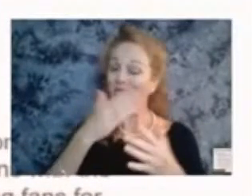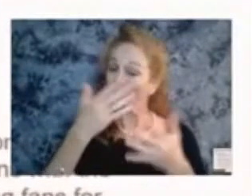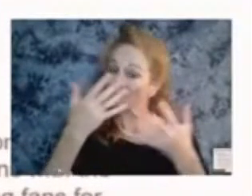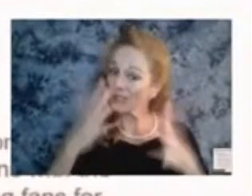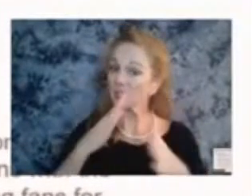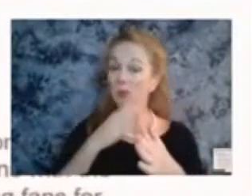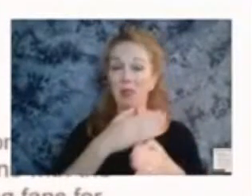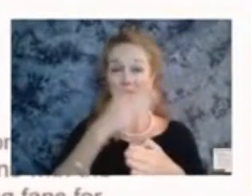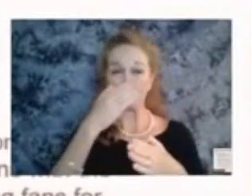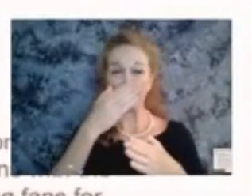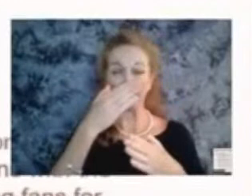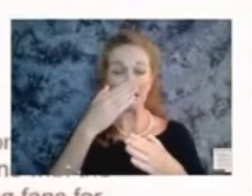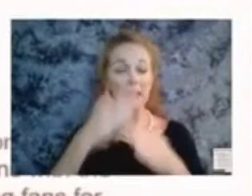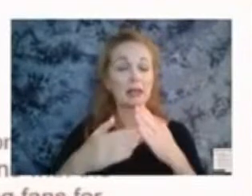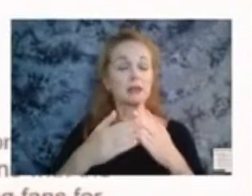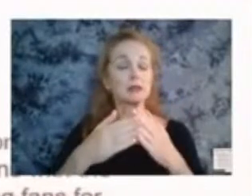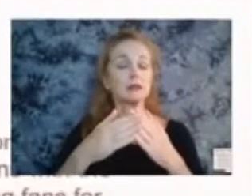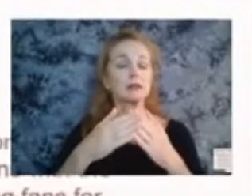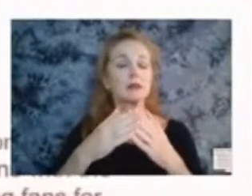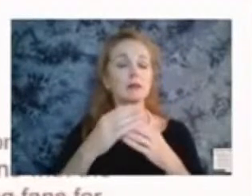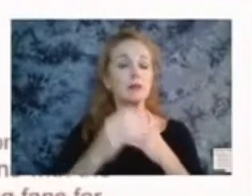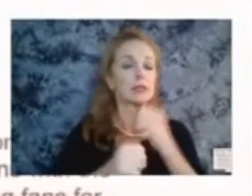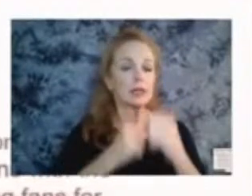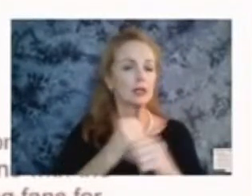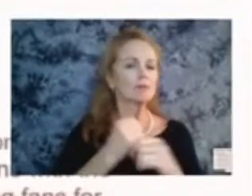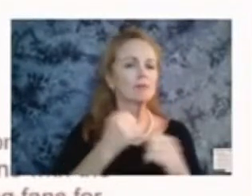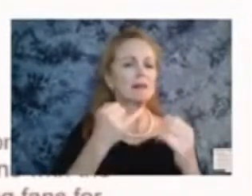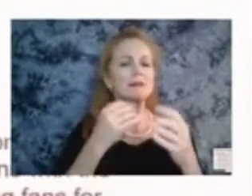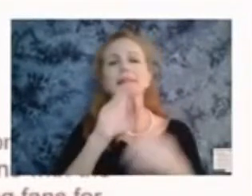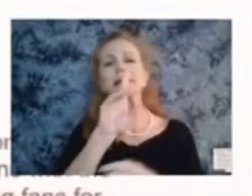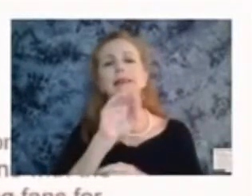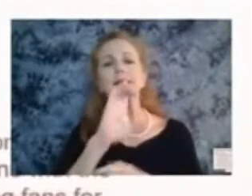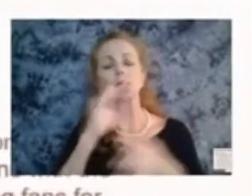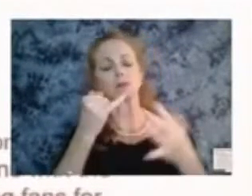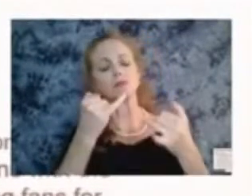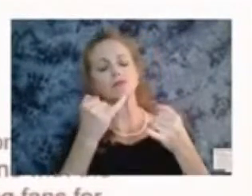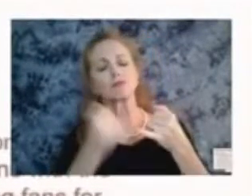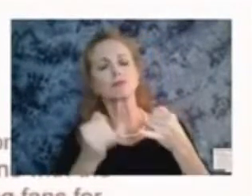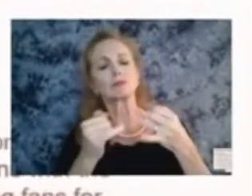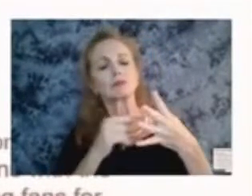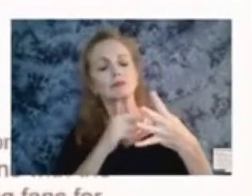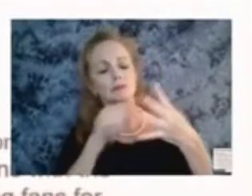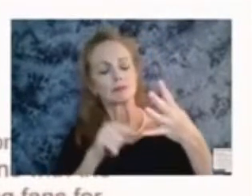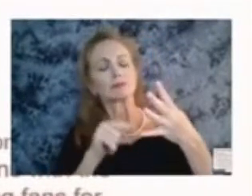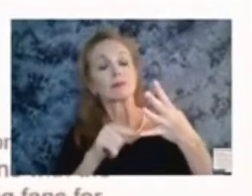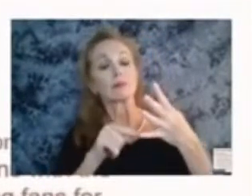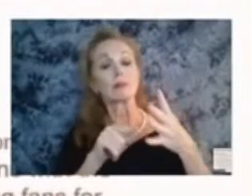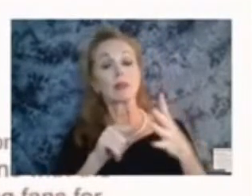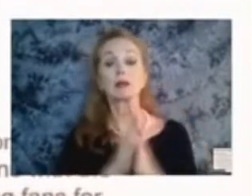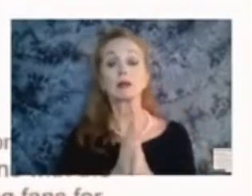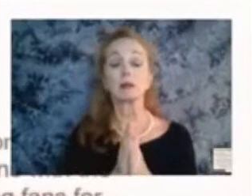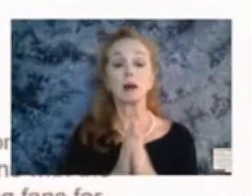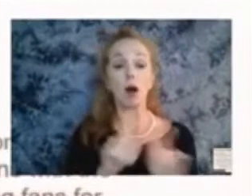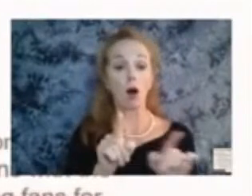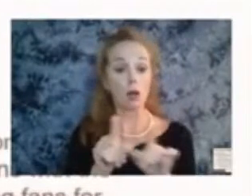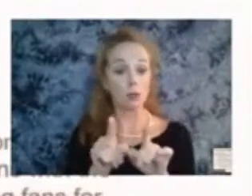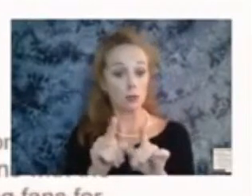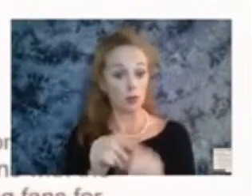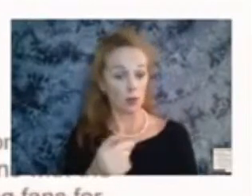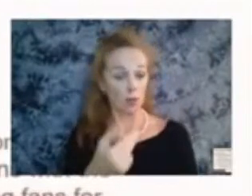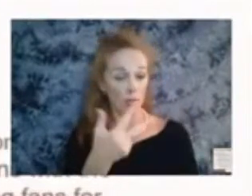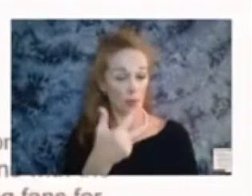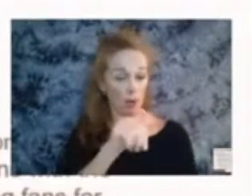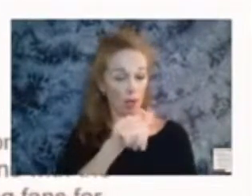So that's our next target for those air optimizations. Also on the bid, just so you know, there are 3 other schools, but